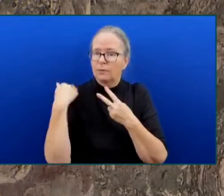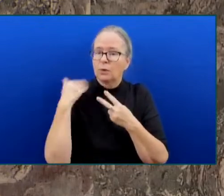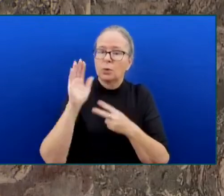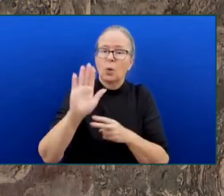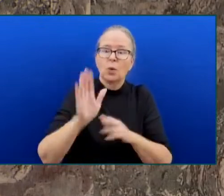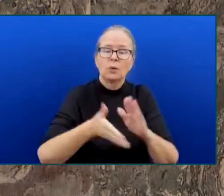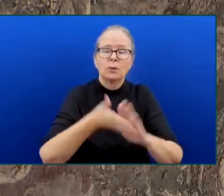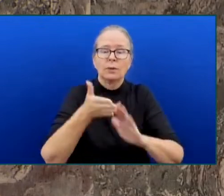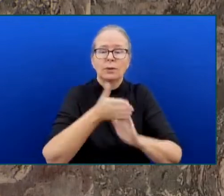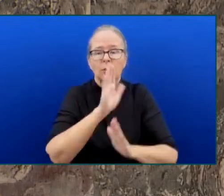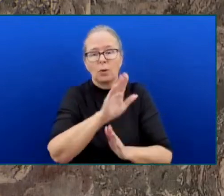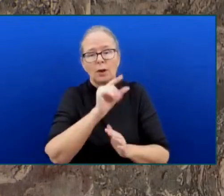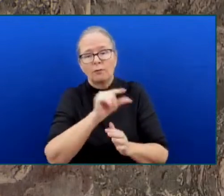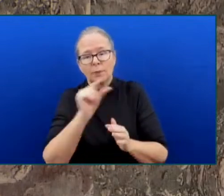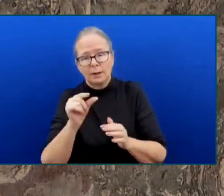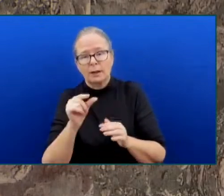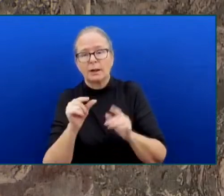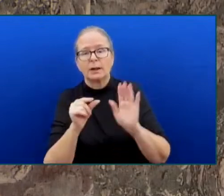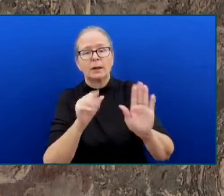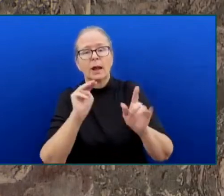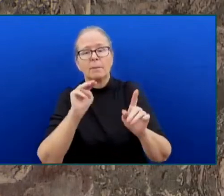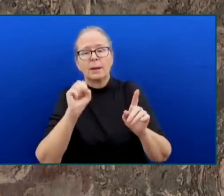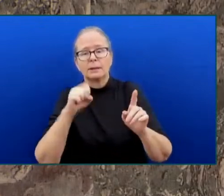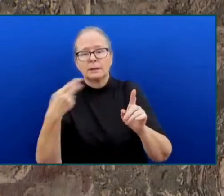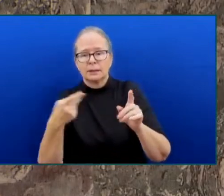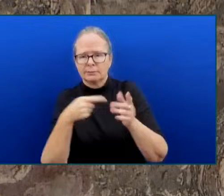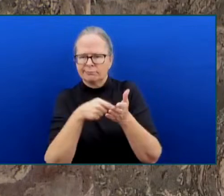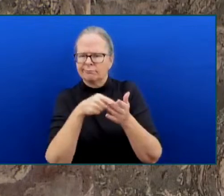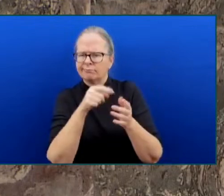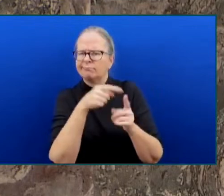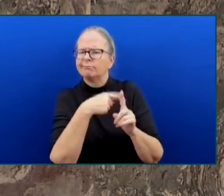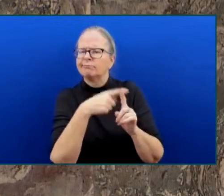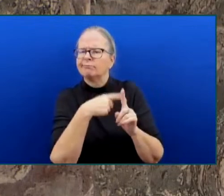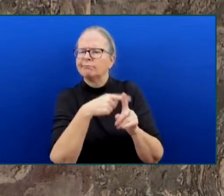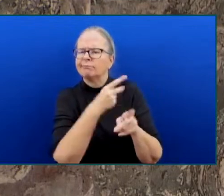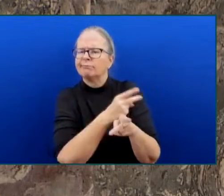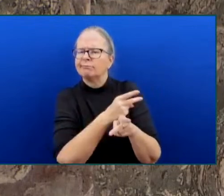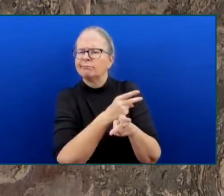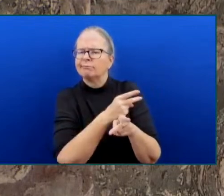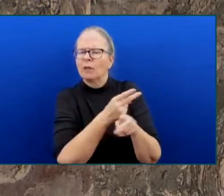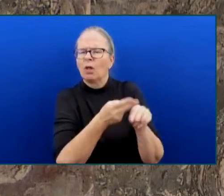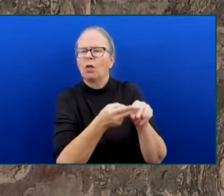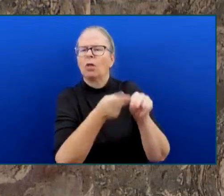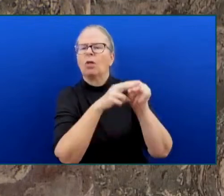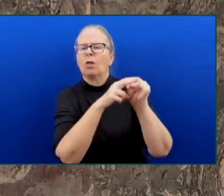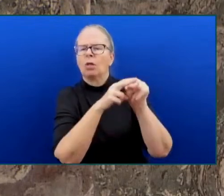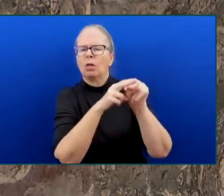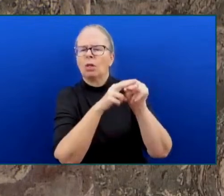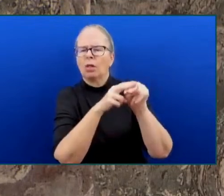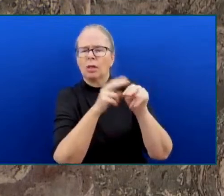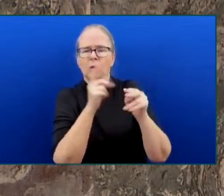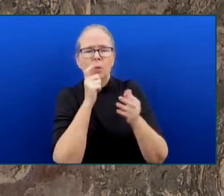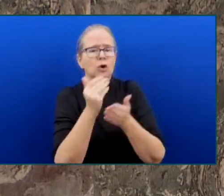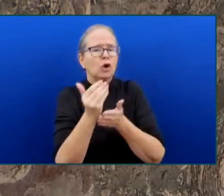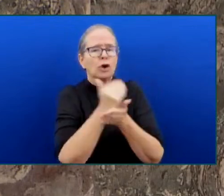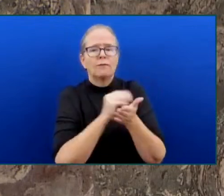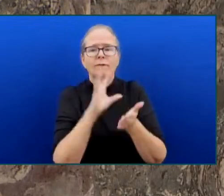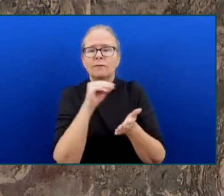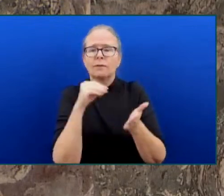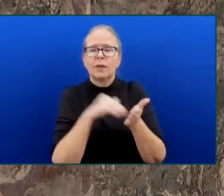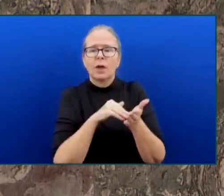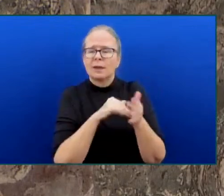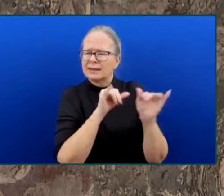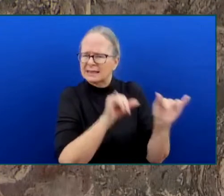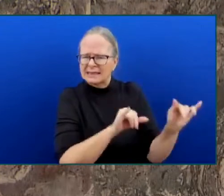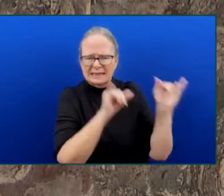them 10%, forcing people who pay $50,000 to pay the same as people making $500,000. That's